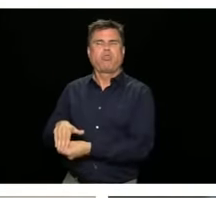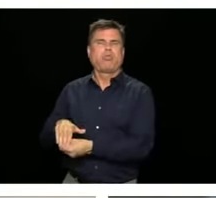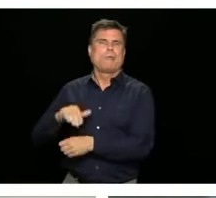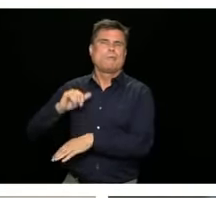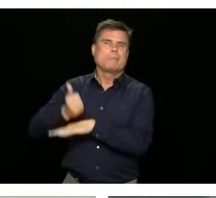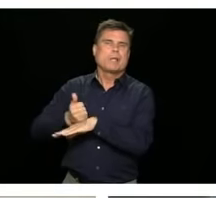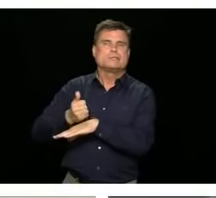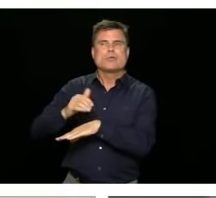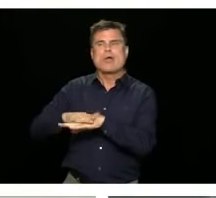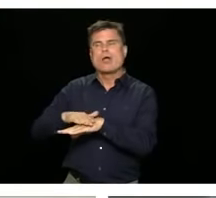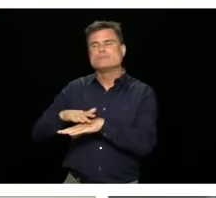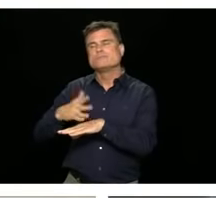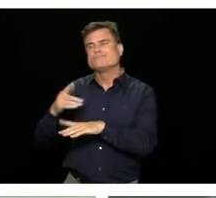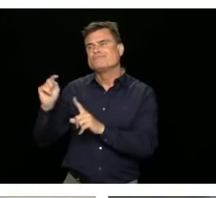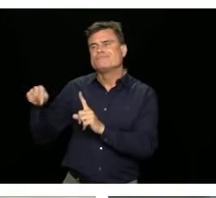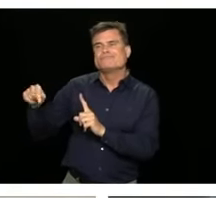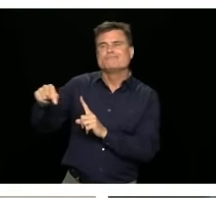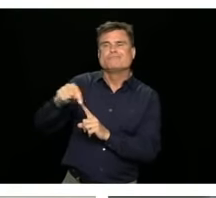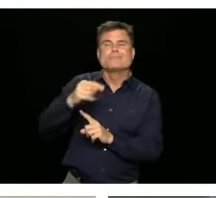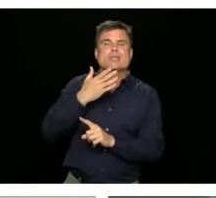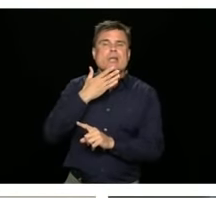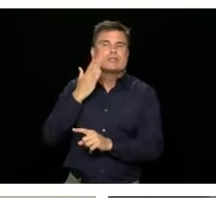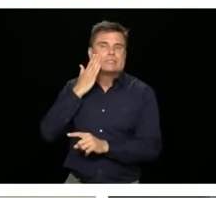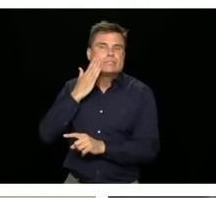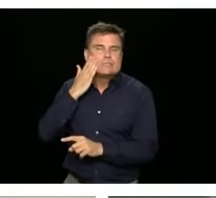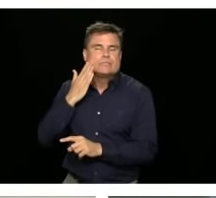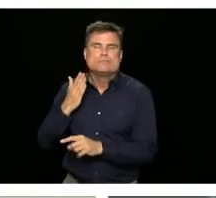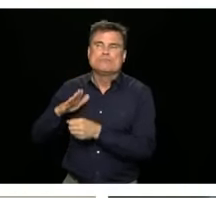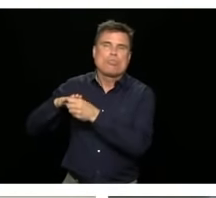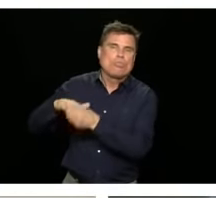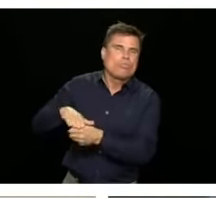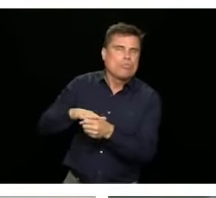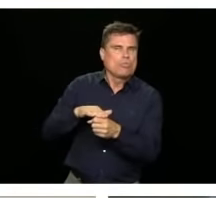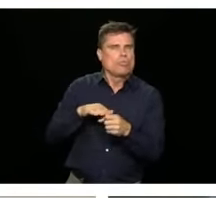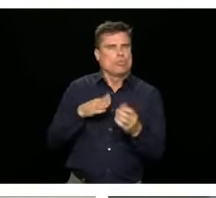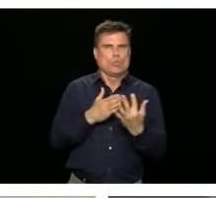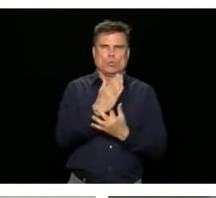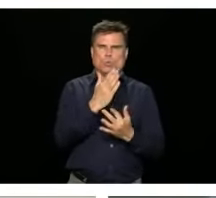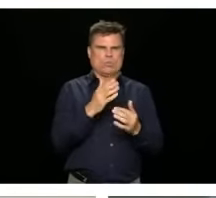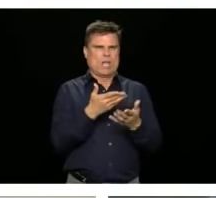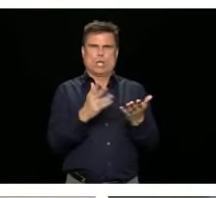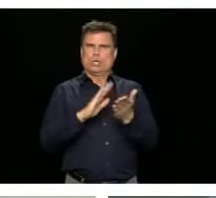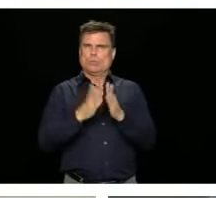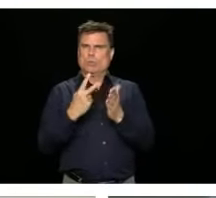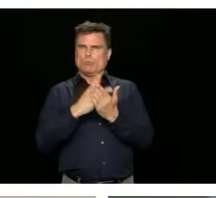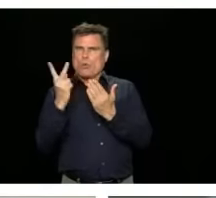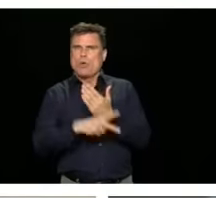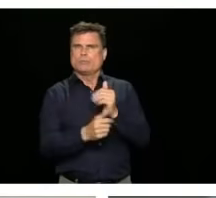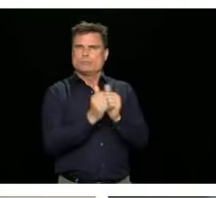you to Melissa that asked that question. I'm glad that you're thinking about that, Melissa,